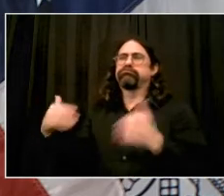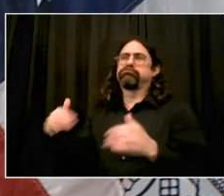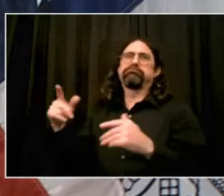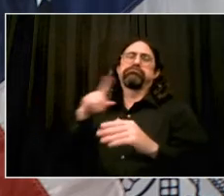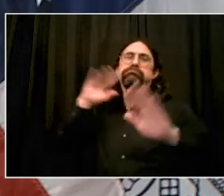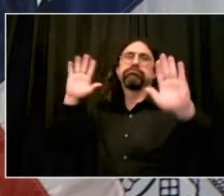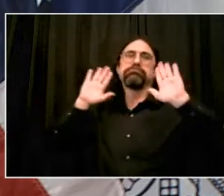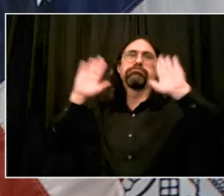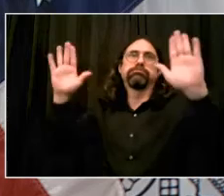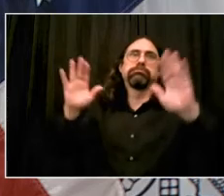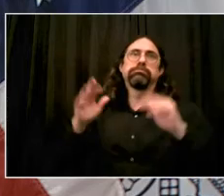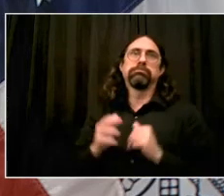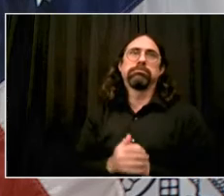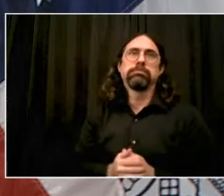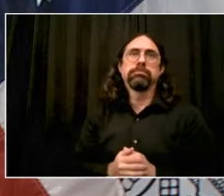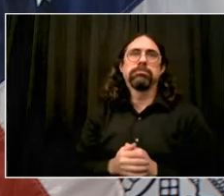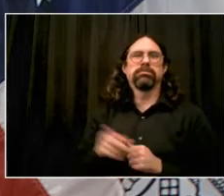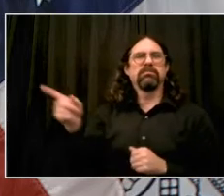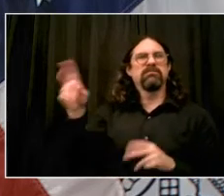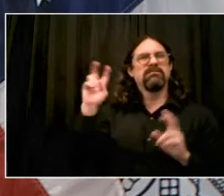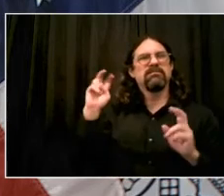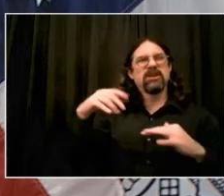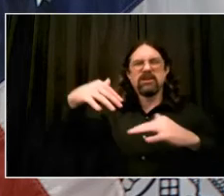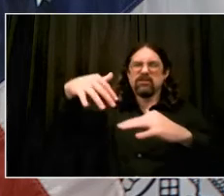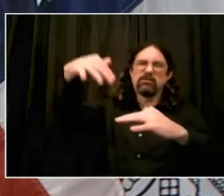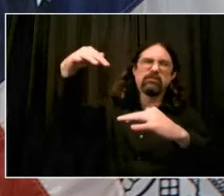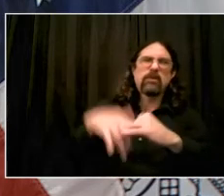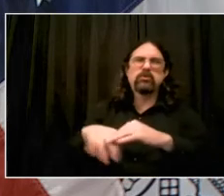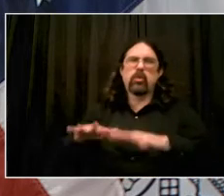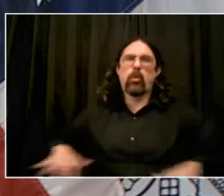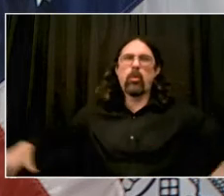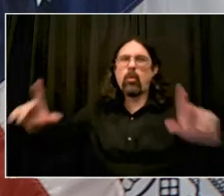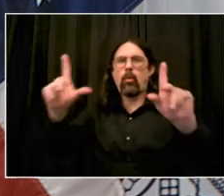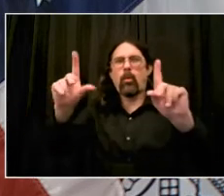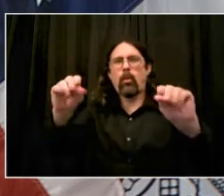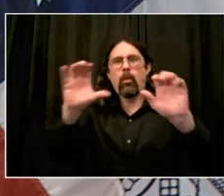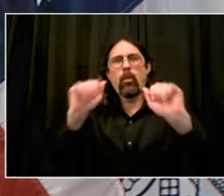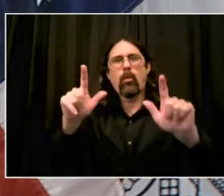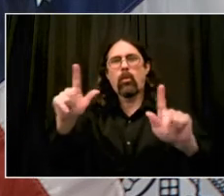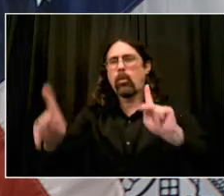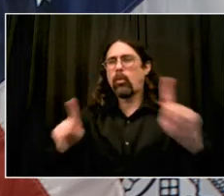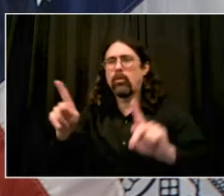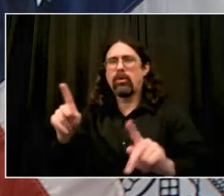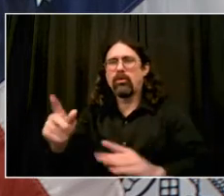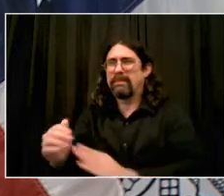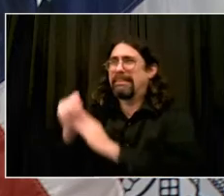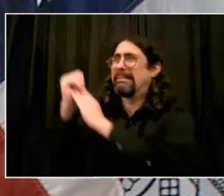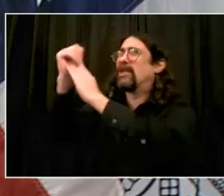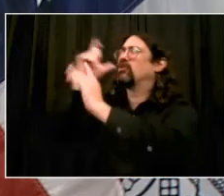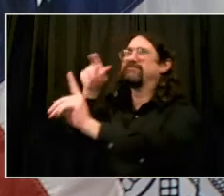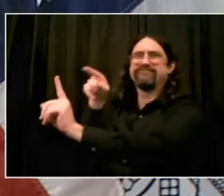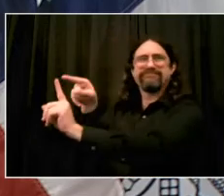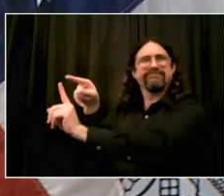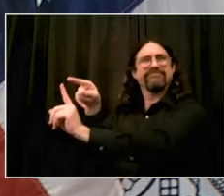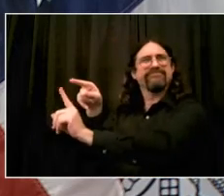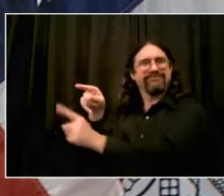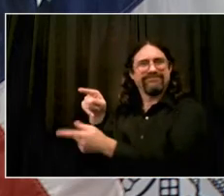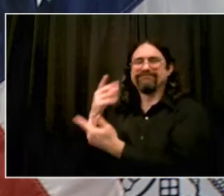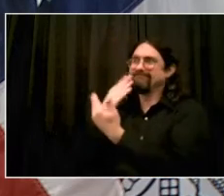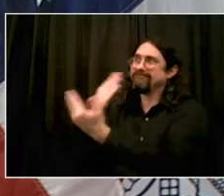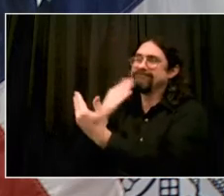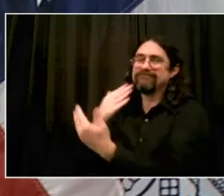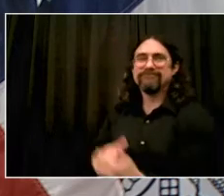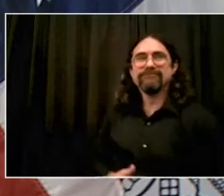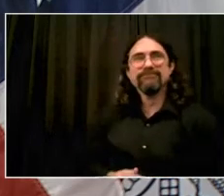really appreciate that, Dr. Easterling. And second, the point about older folks and folks with pre-existing conditions, what Dr. Choksi said